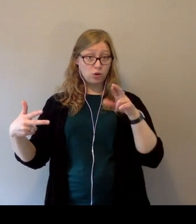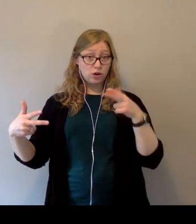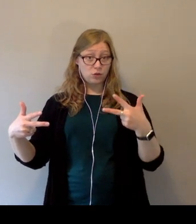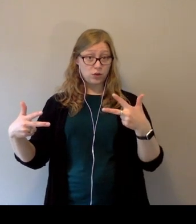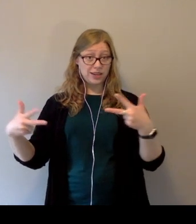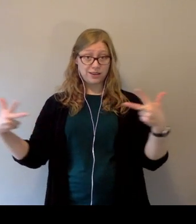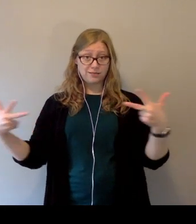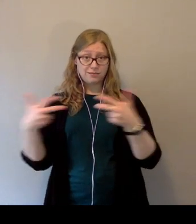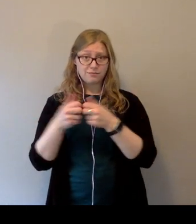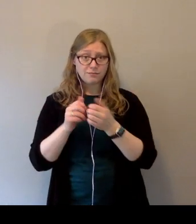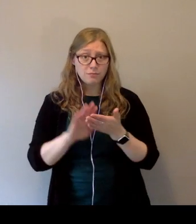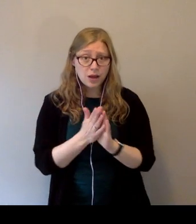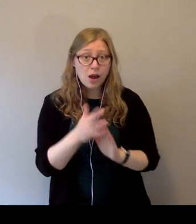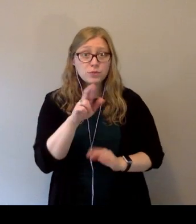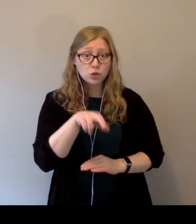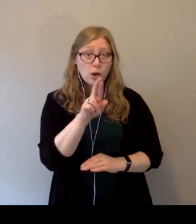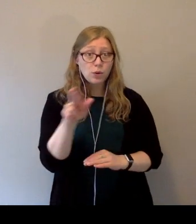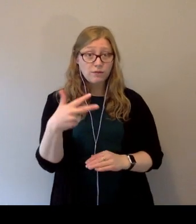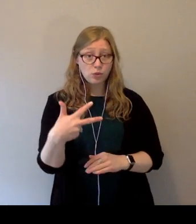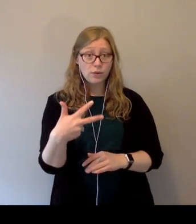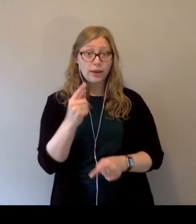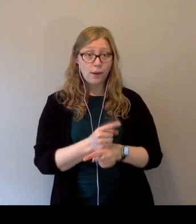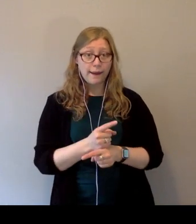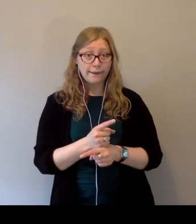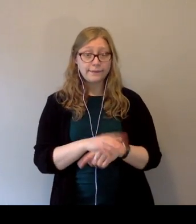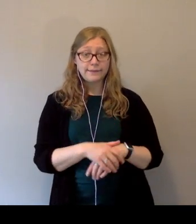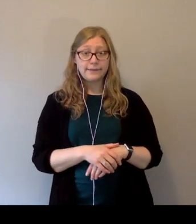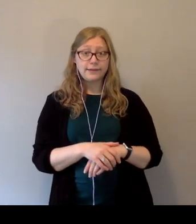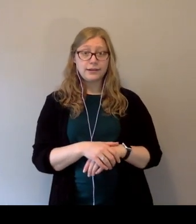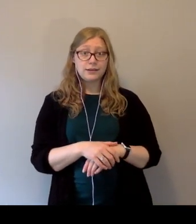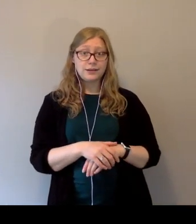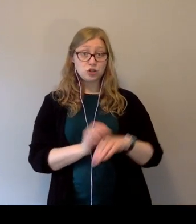the other one. So they're not the same. So was our